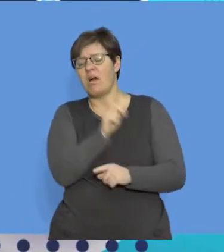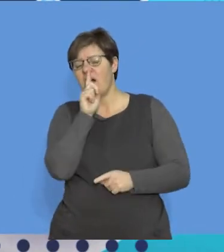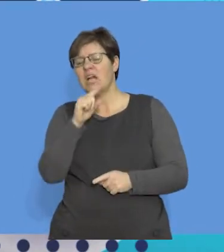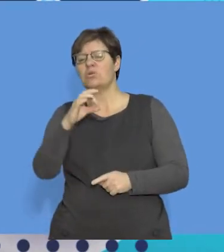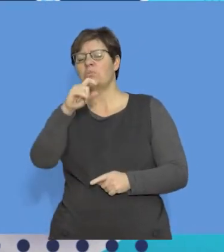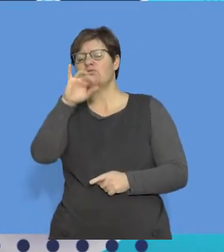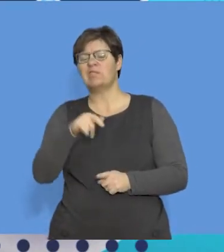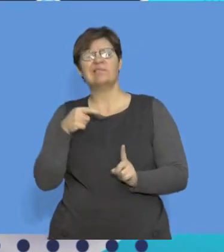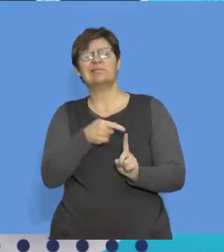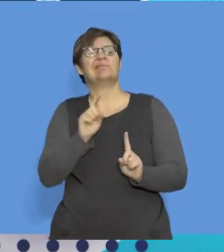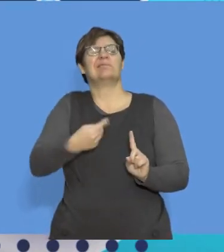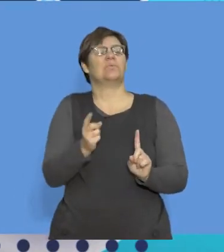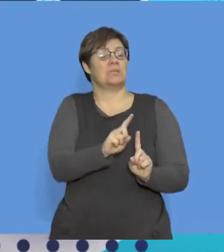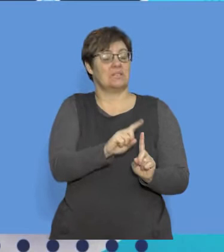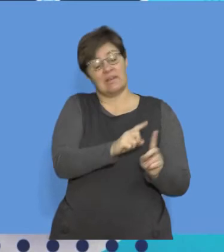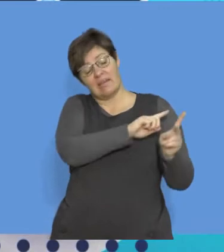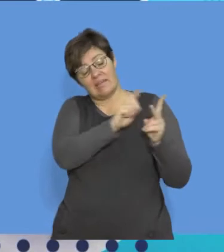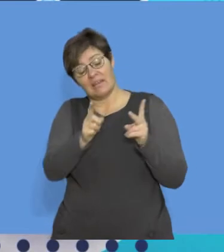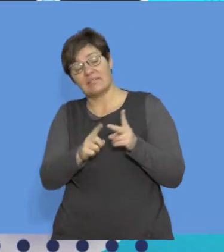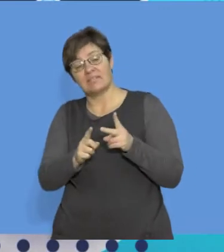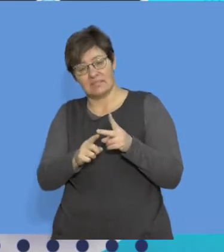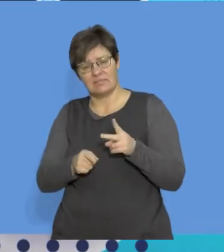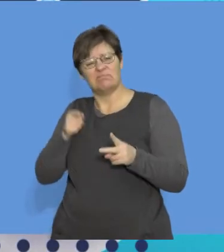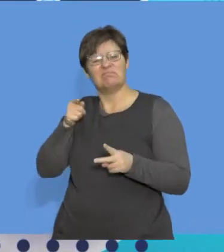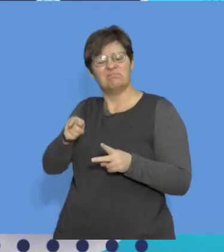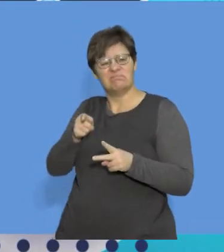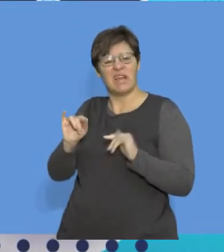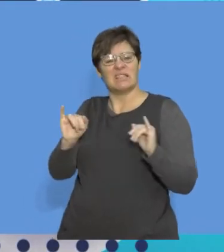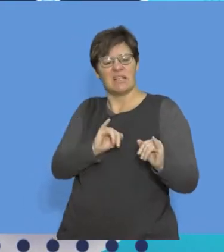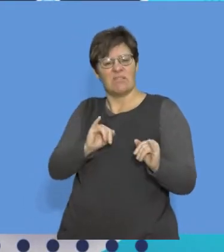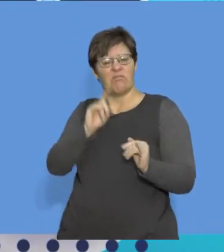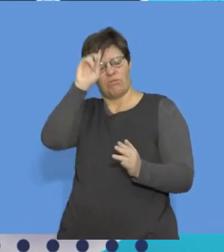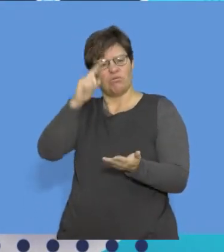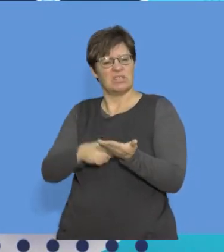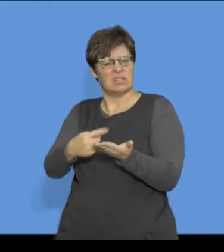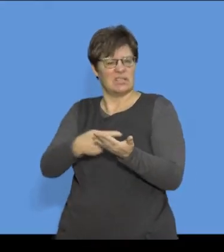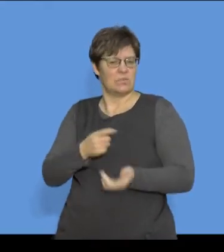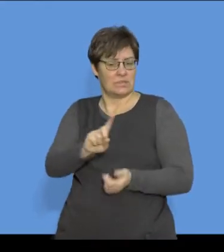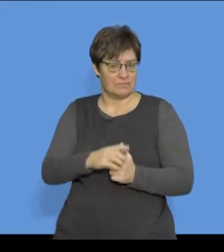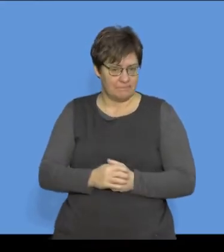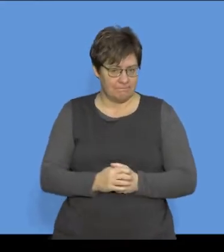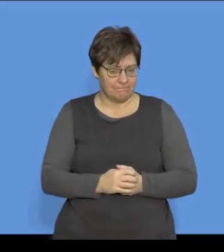all about, and then we'll get on exactly what this inductive reasoning is all about.